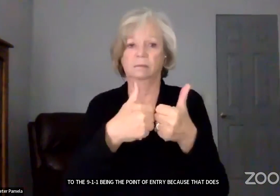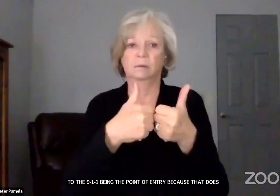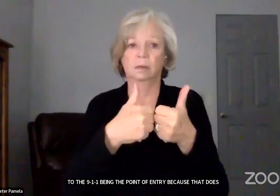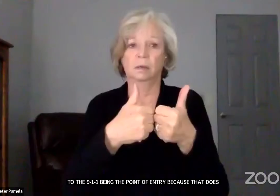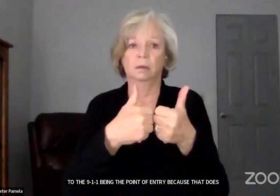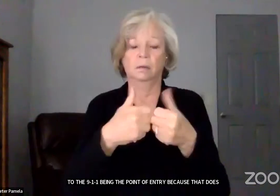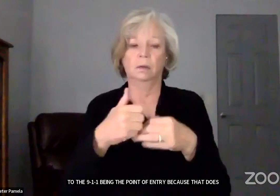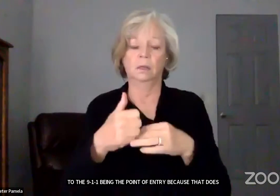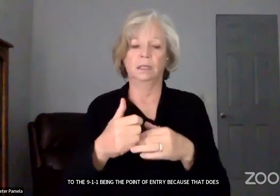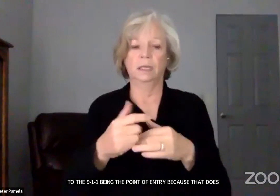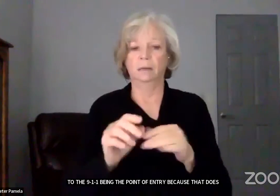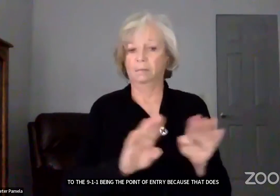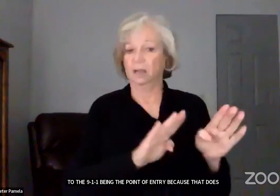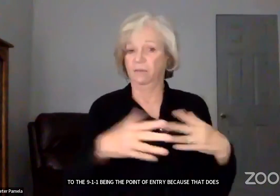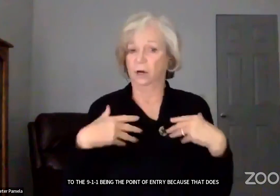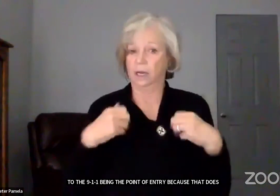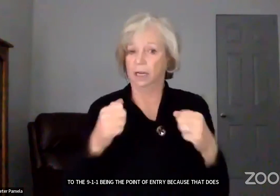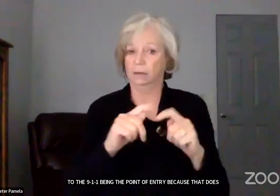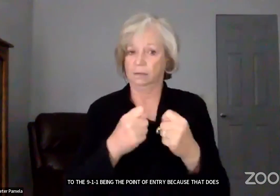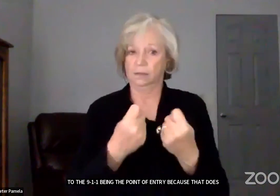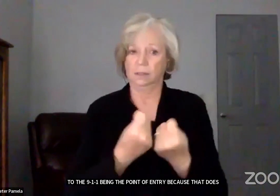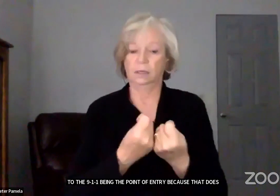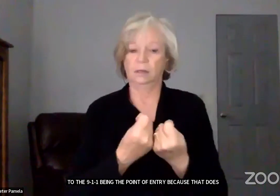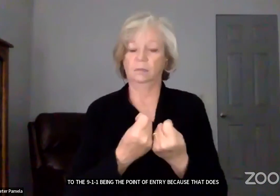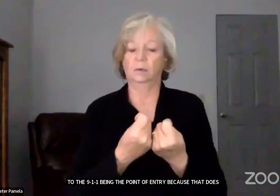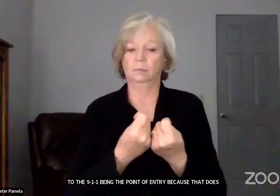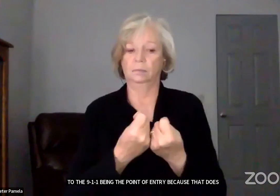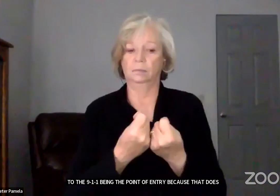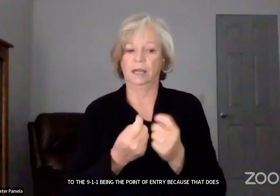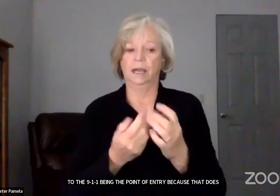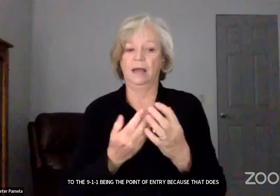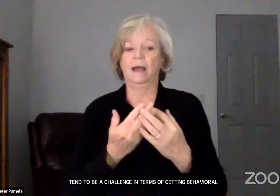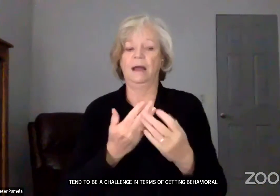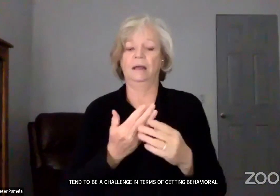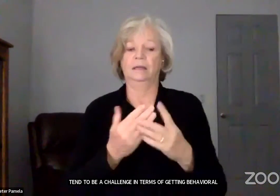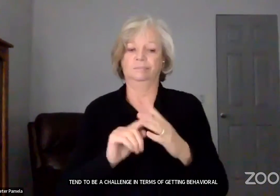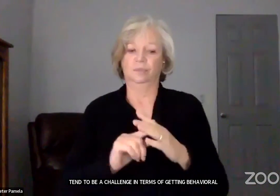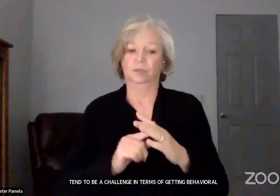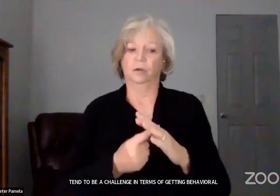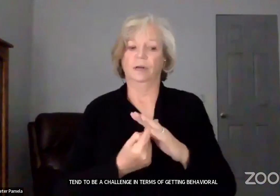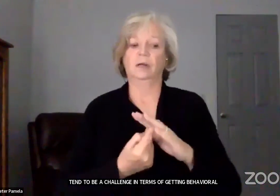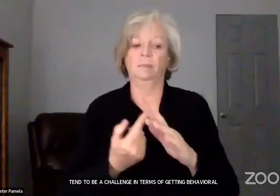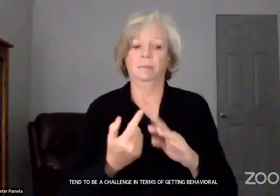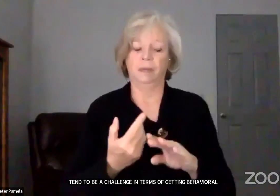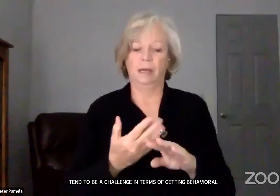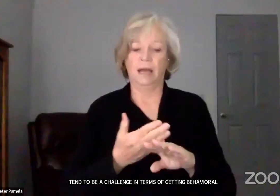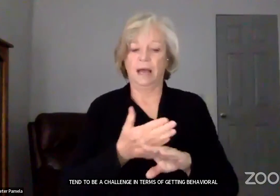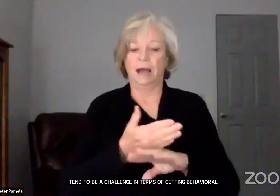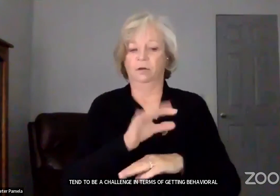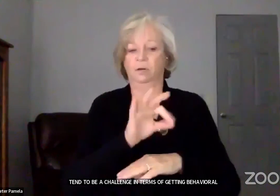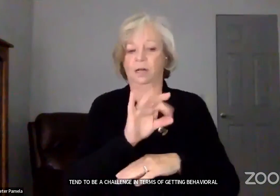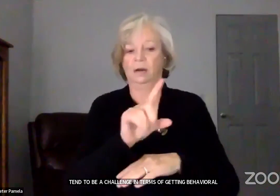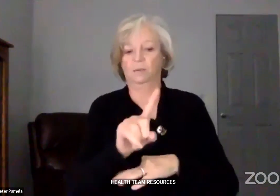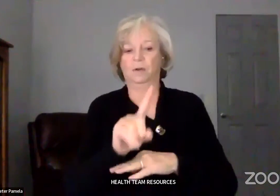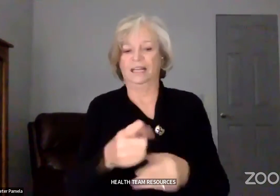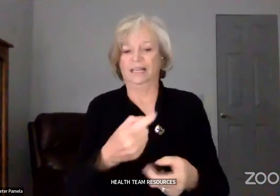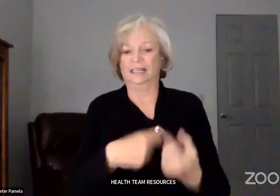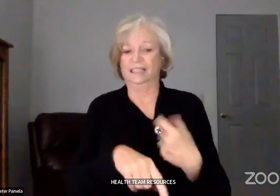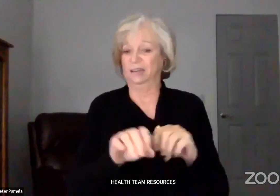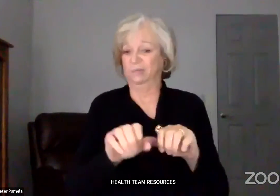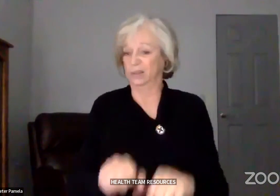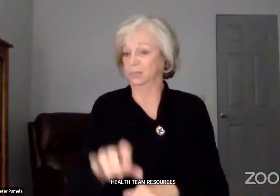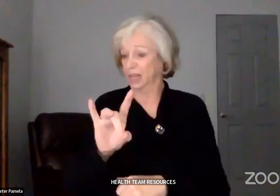getting behavioral health team resources deployed after the 911 calls, so that if there's can we have an 811? Can we